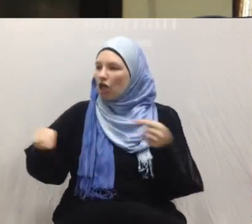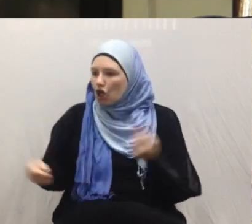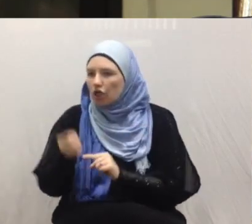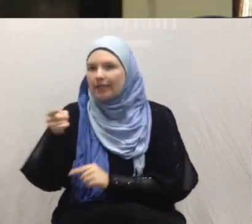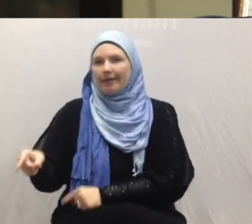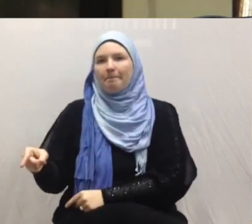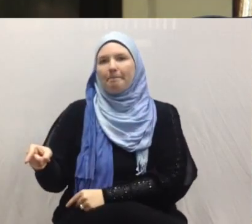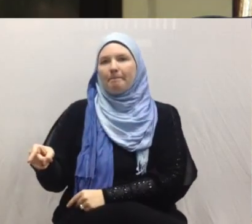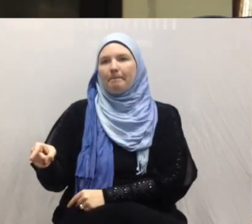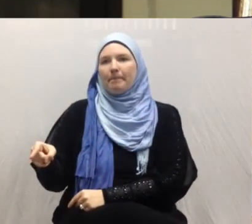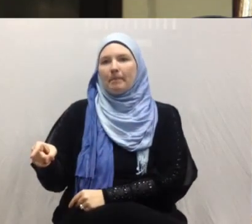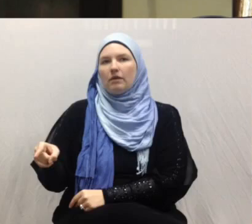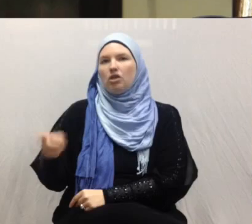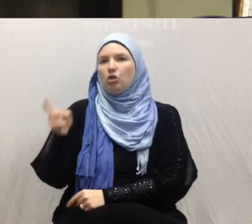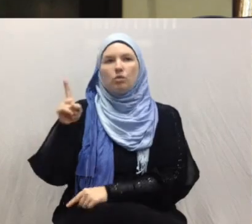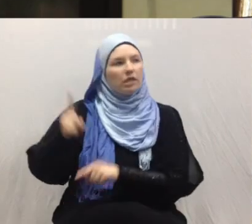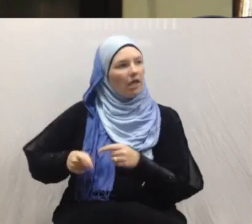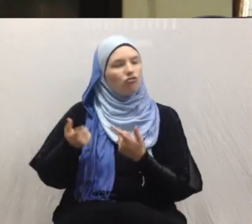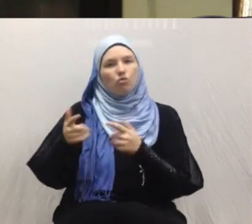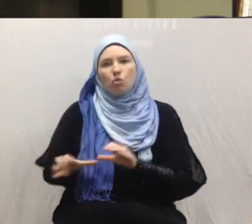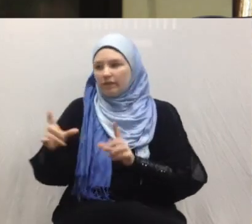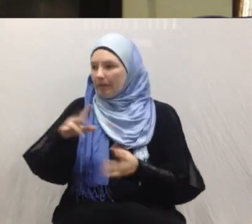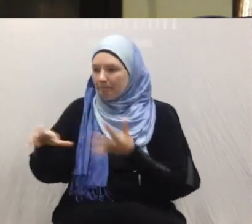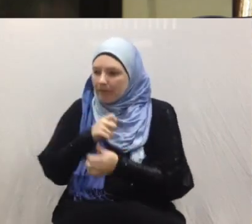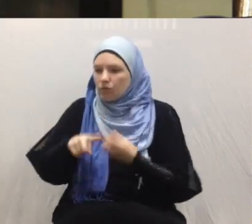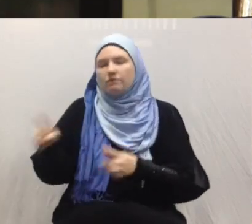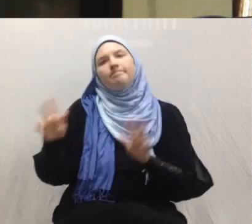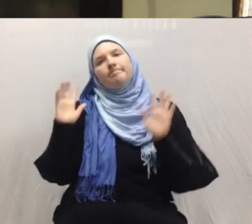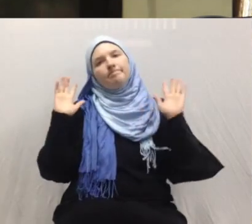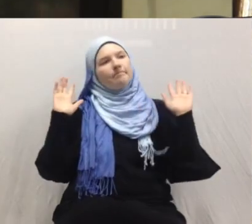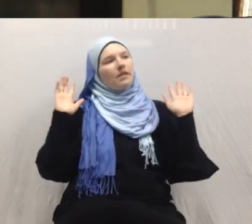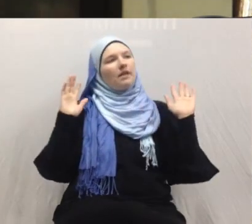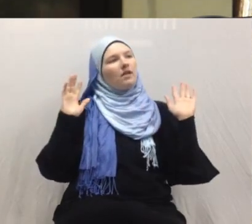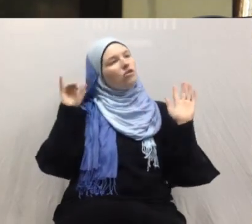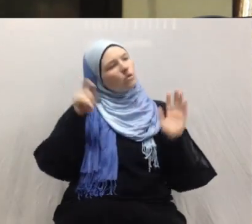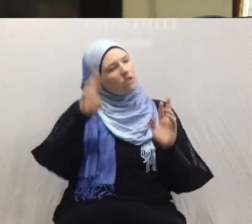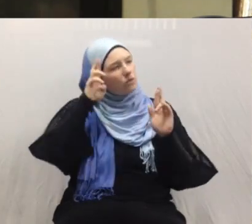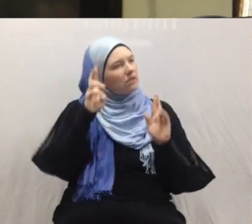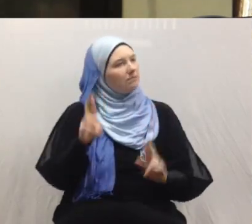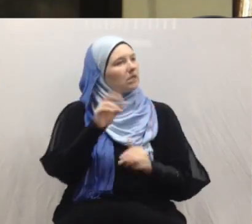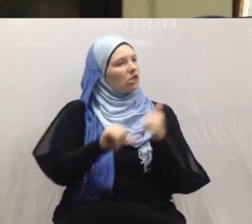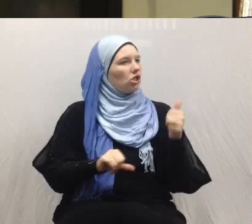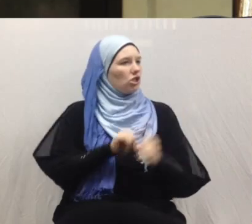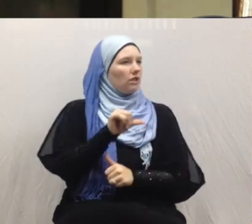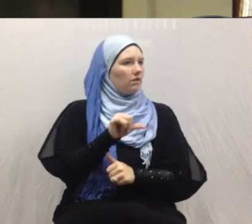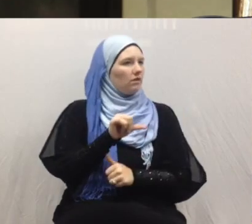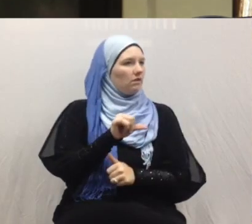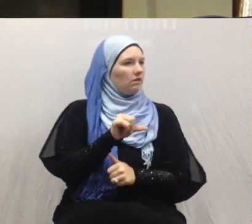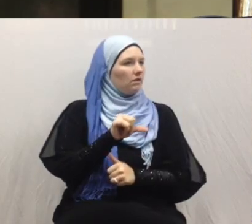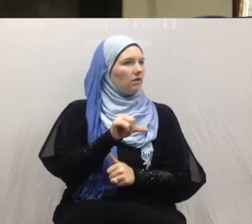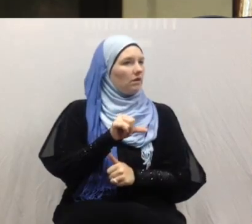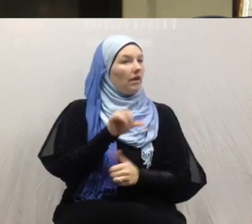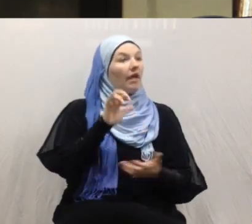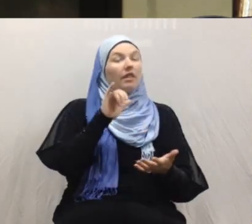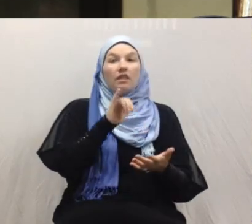sin or harm against him. This is irrespective. It was not the language of this